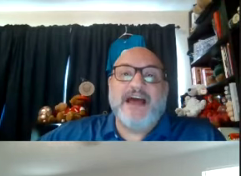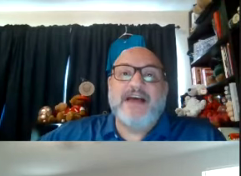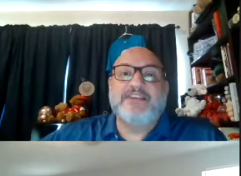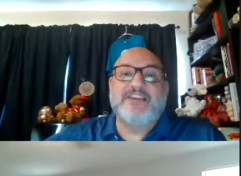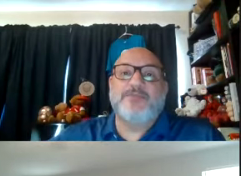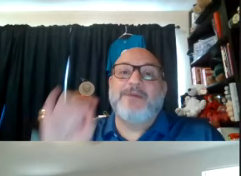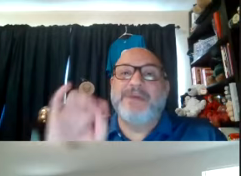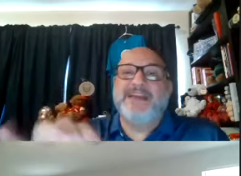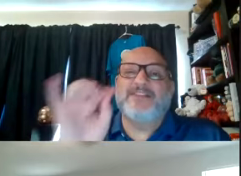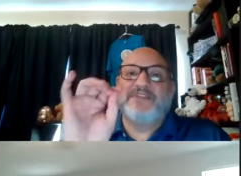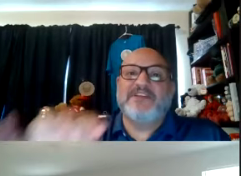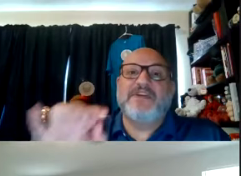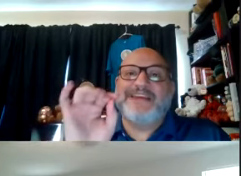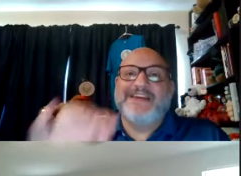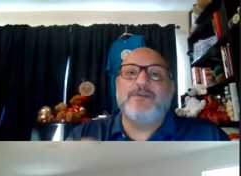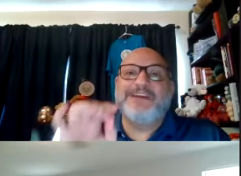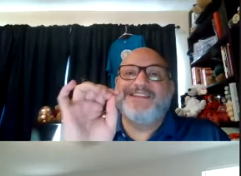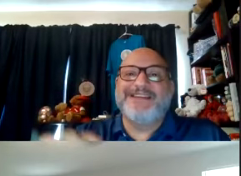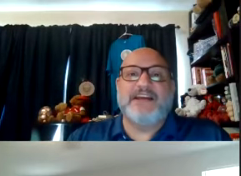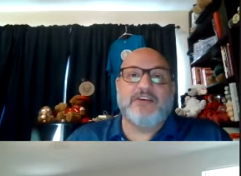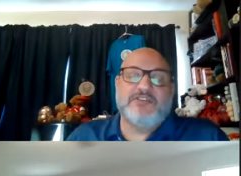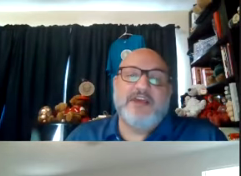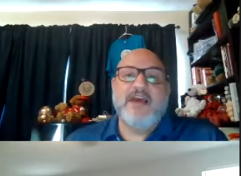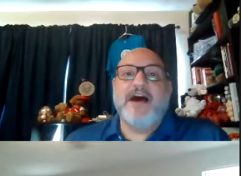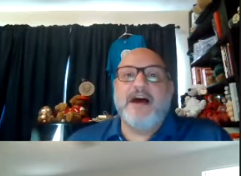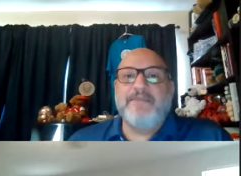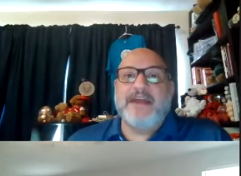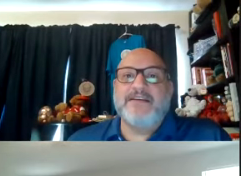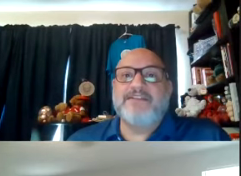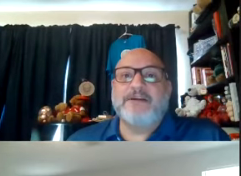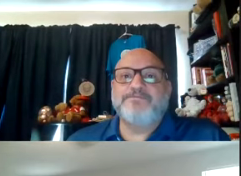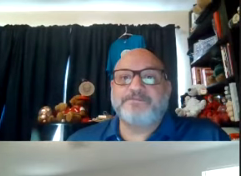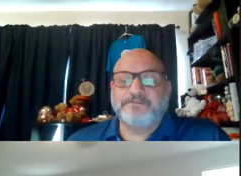this class is by being specific, giving me details.